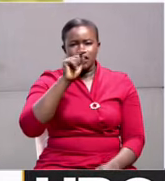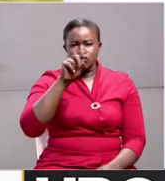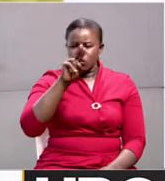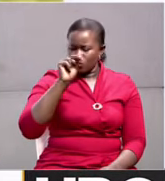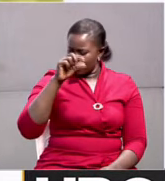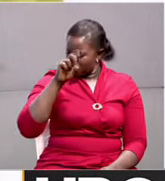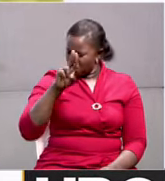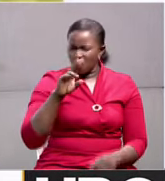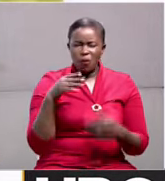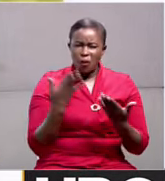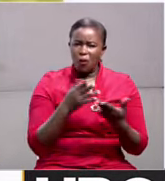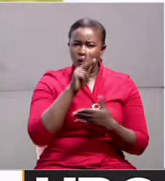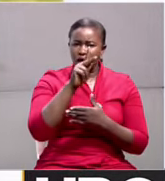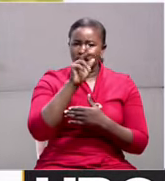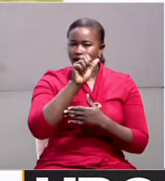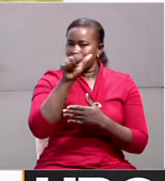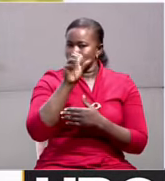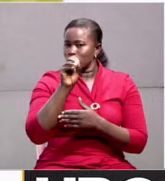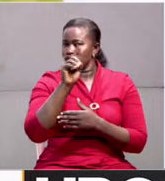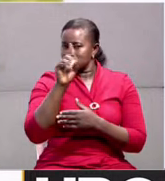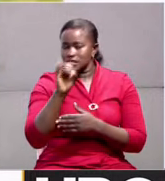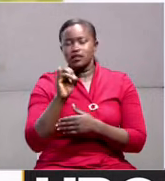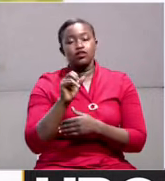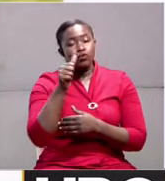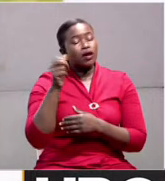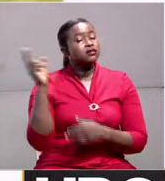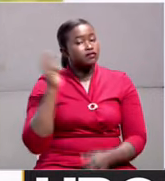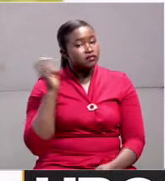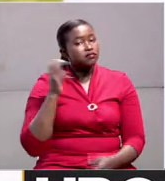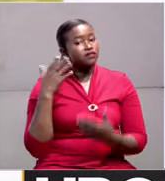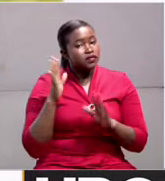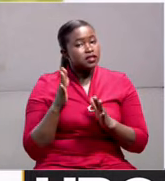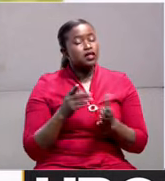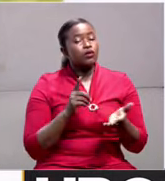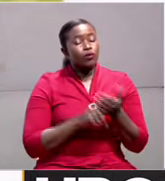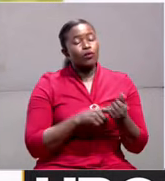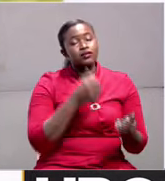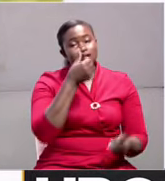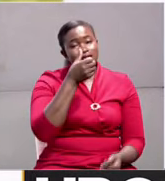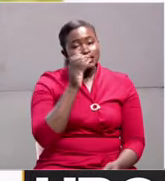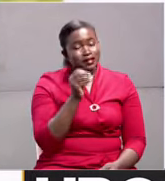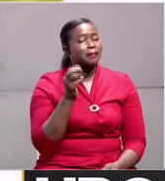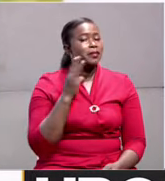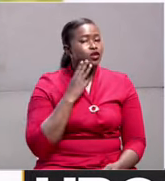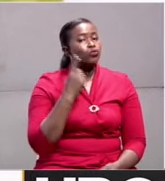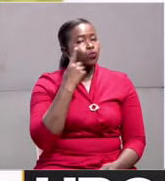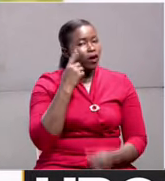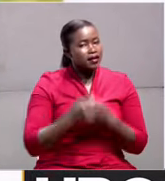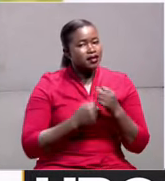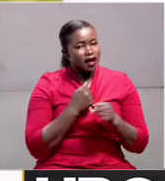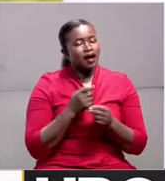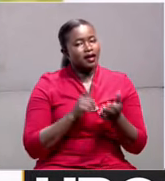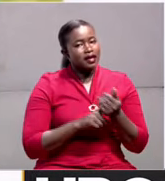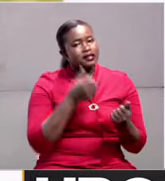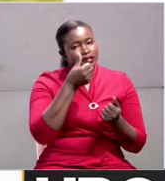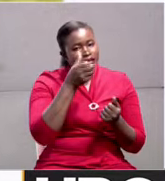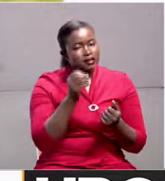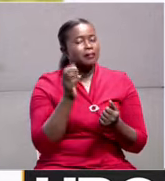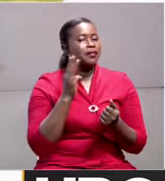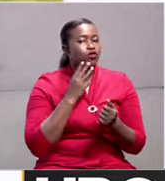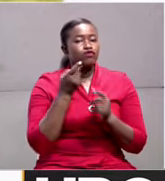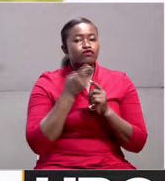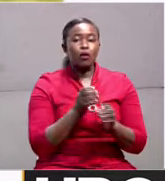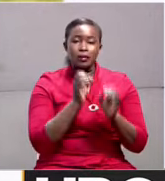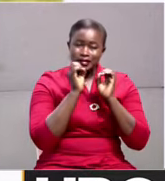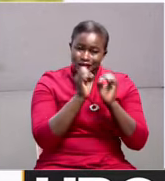Kasozi. You heard how he's getting 60 million shillings a year from nothing, from